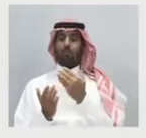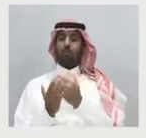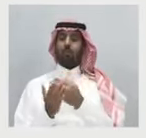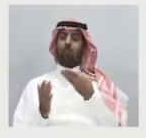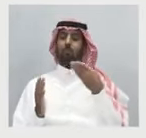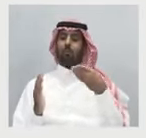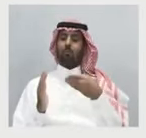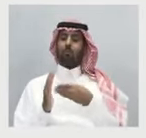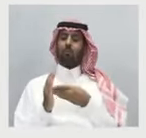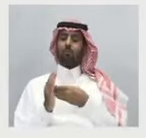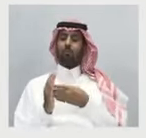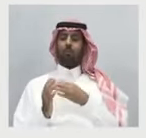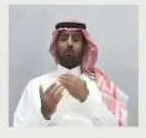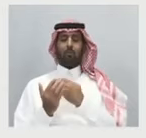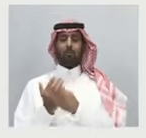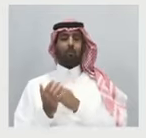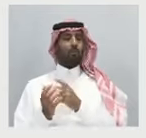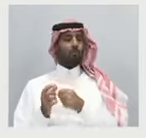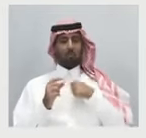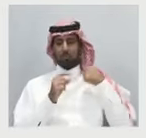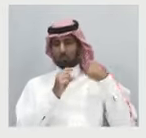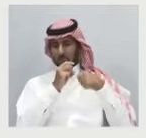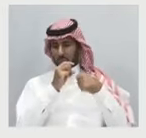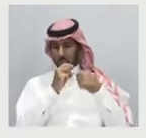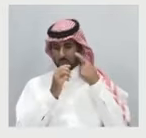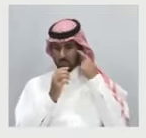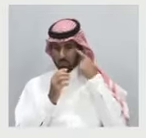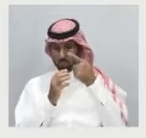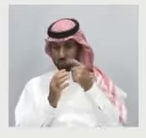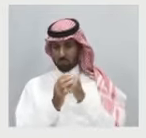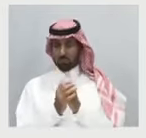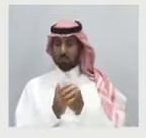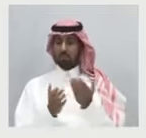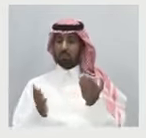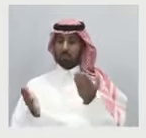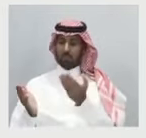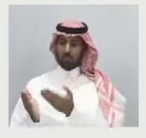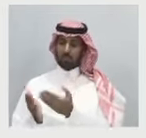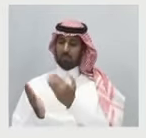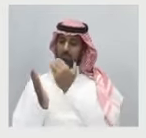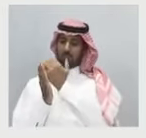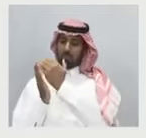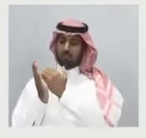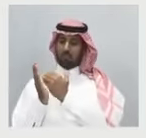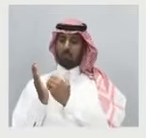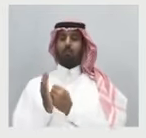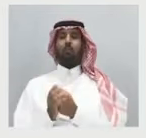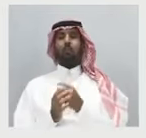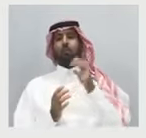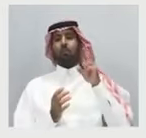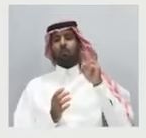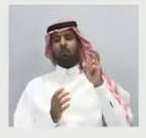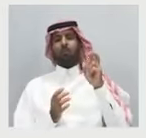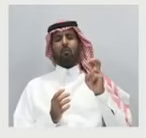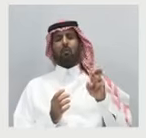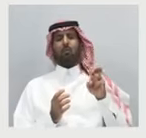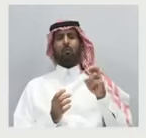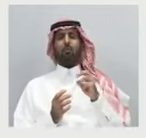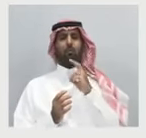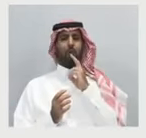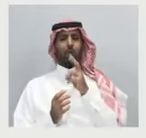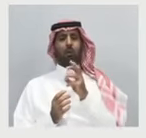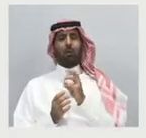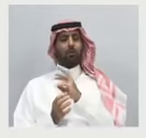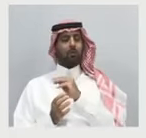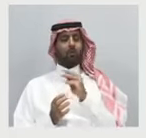degree in media, and you host a program in 2018. So